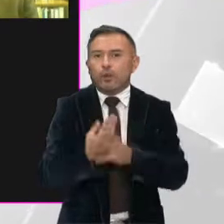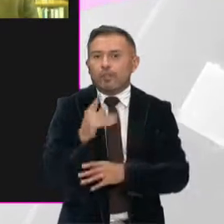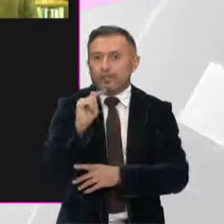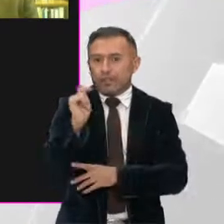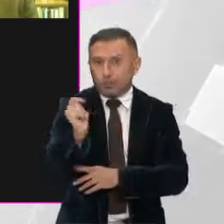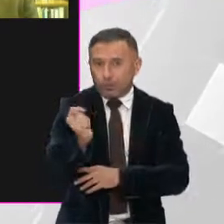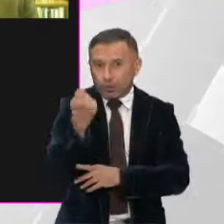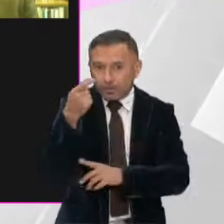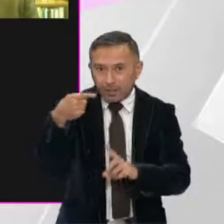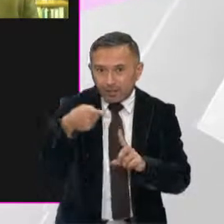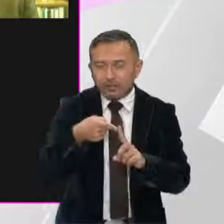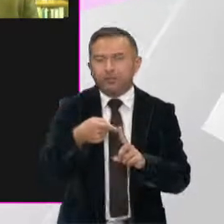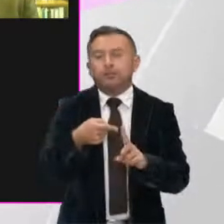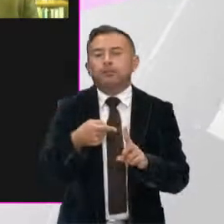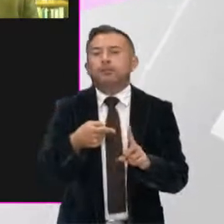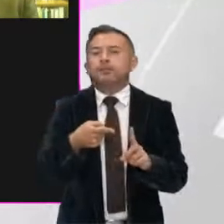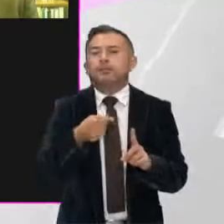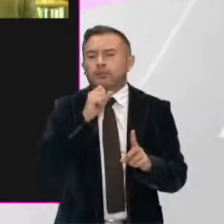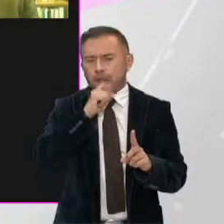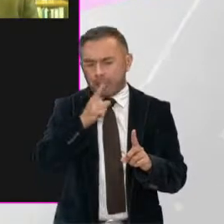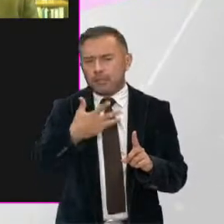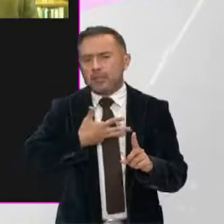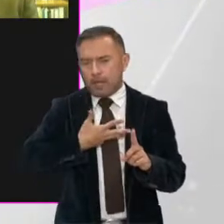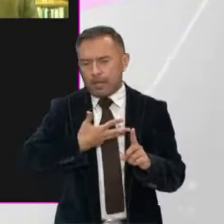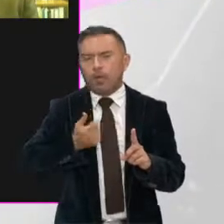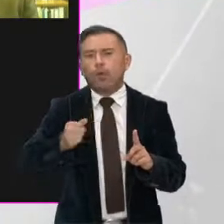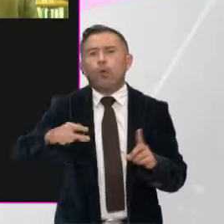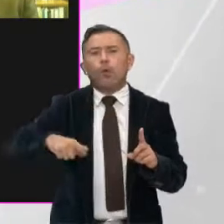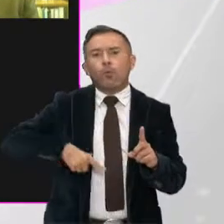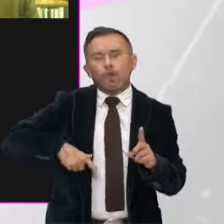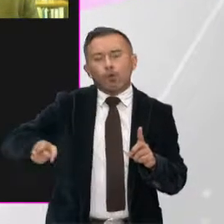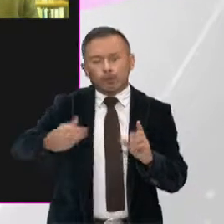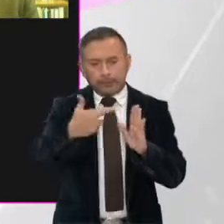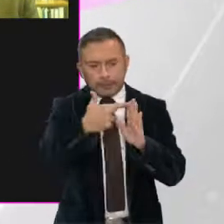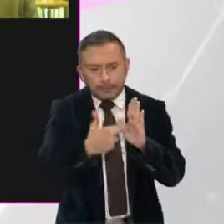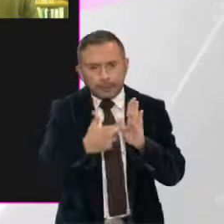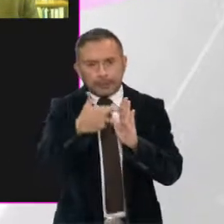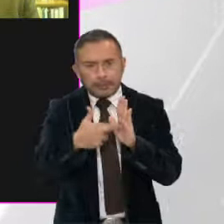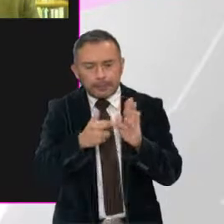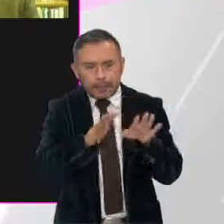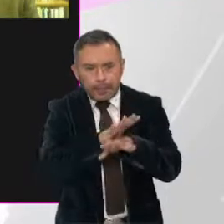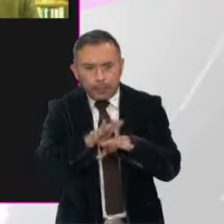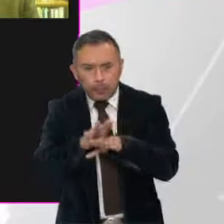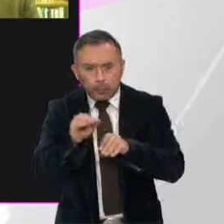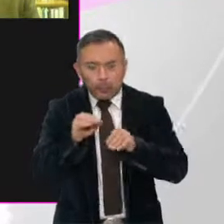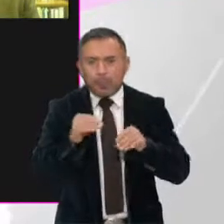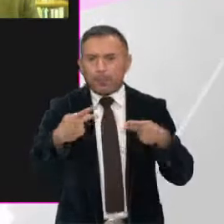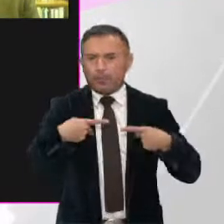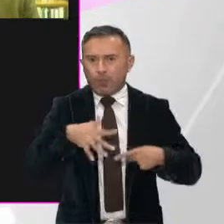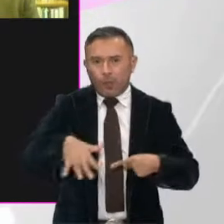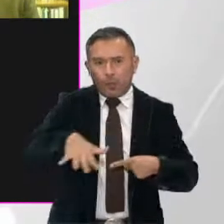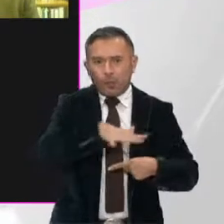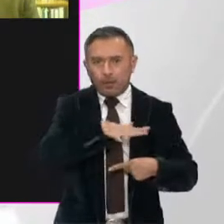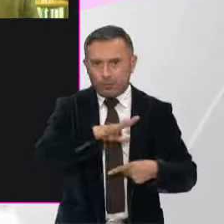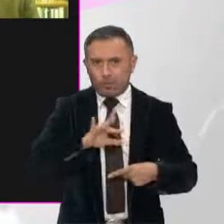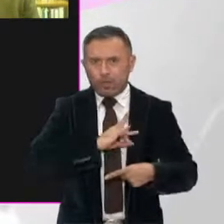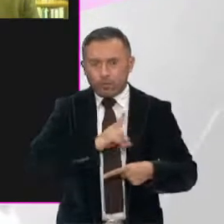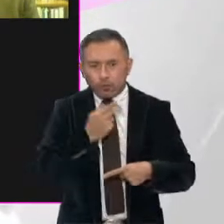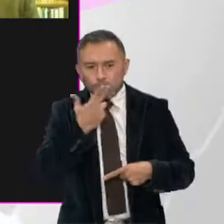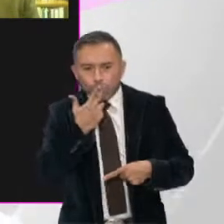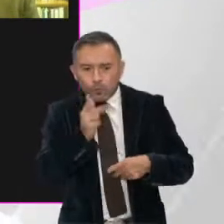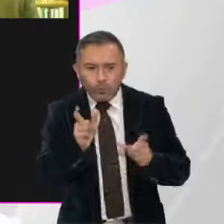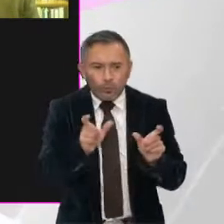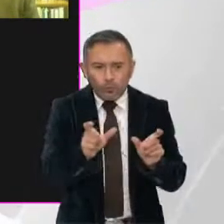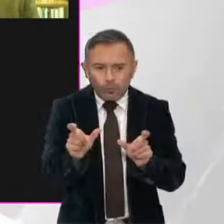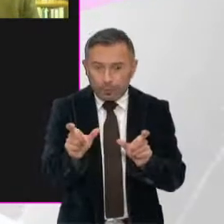and of the different measures that the countries are taking to protect their